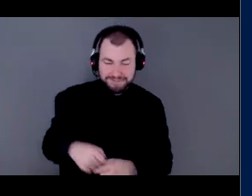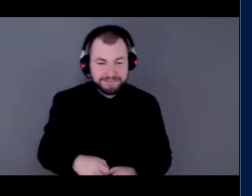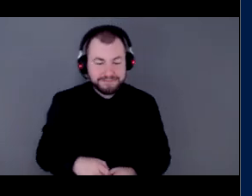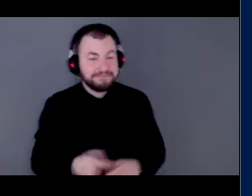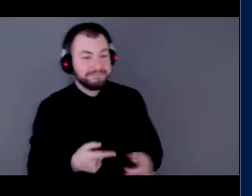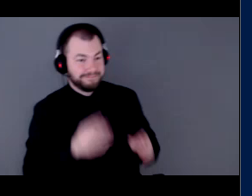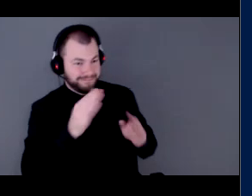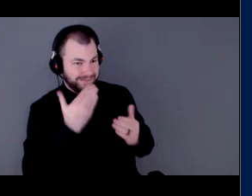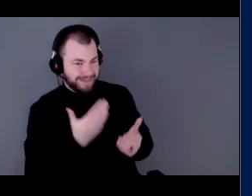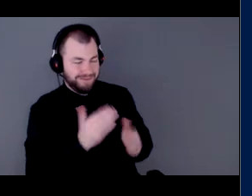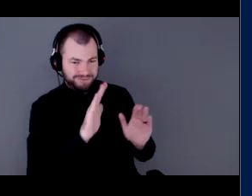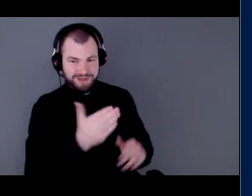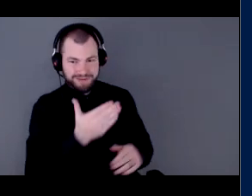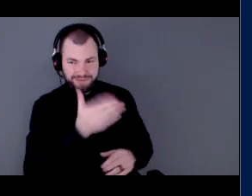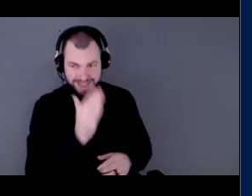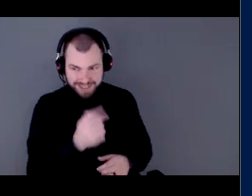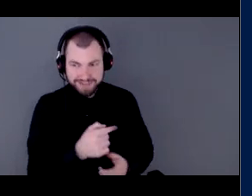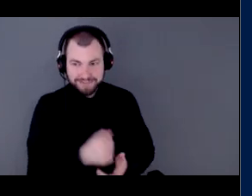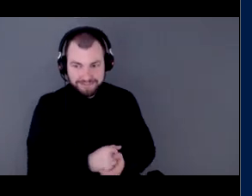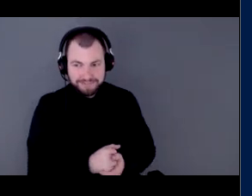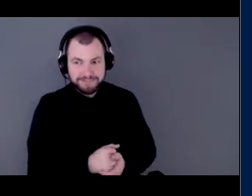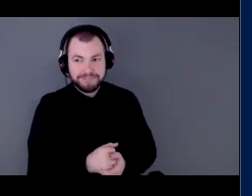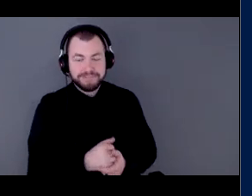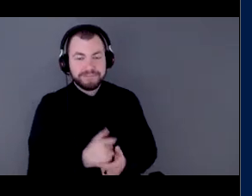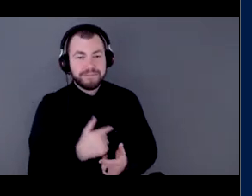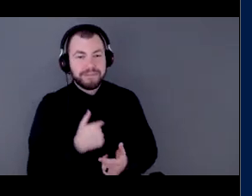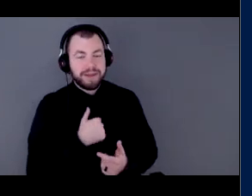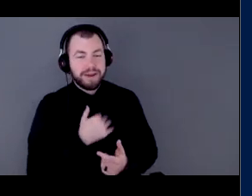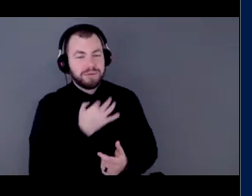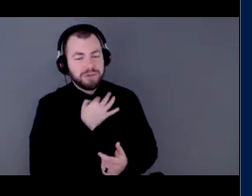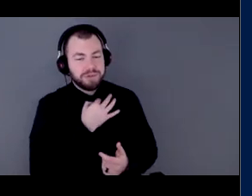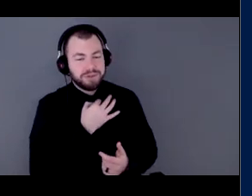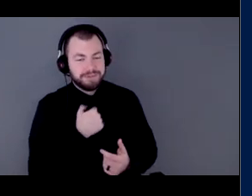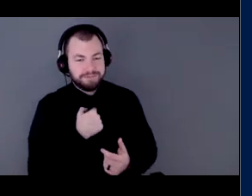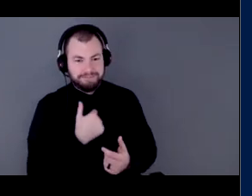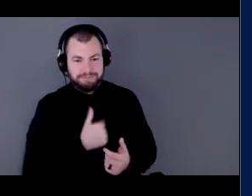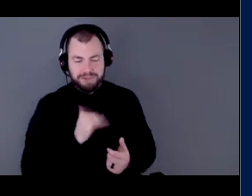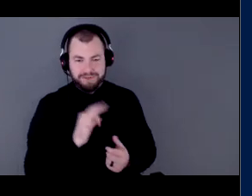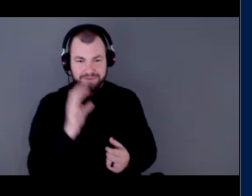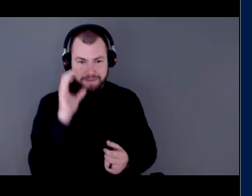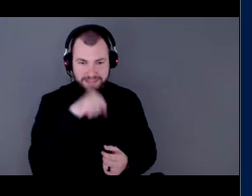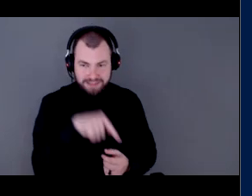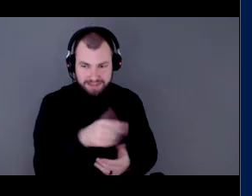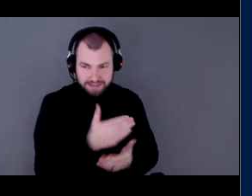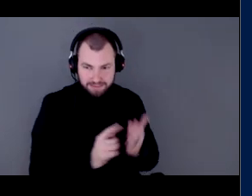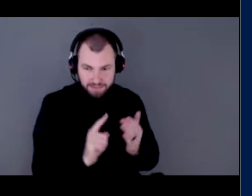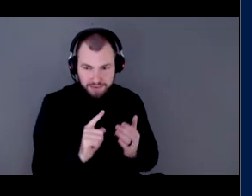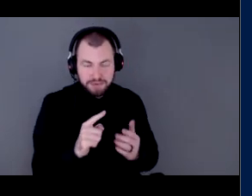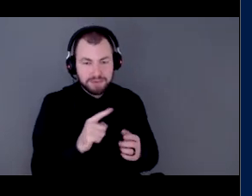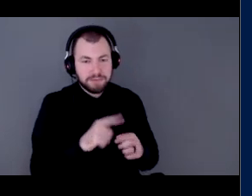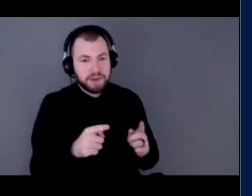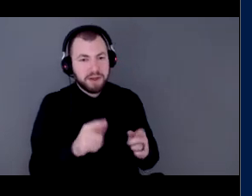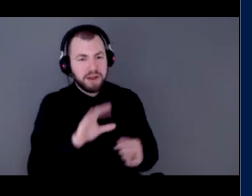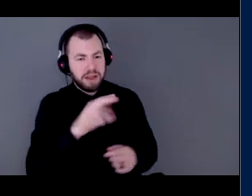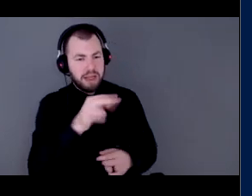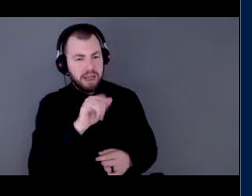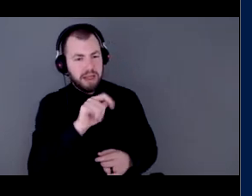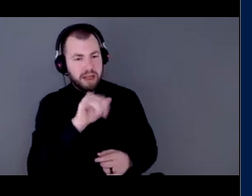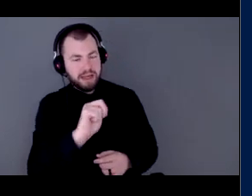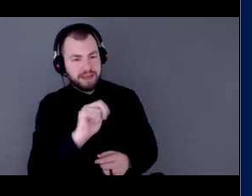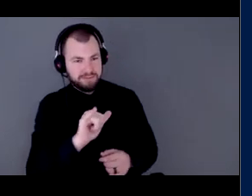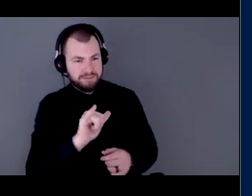presentation. I was curious, and I apologize if I missed this somewhere, but where is the chitin or the shells that you're using